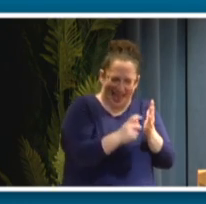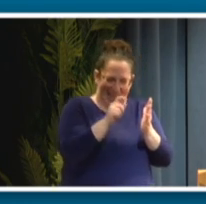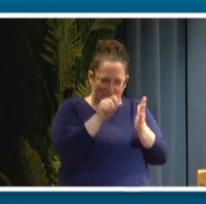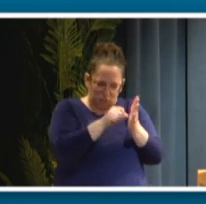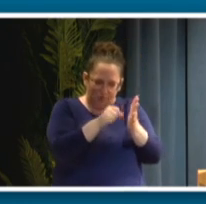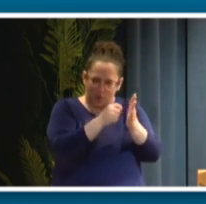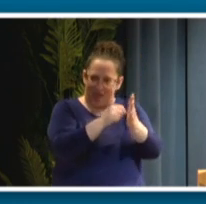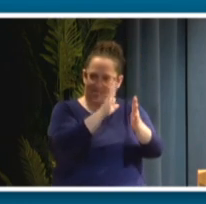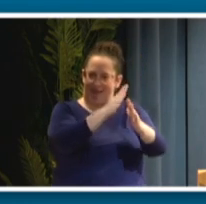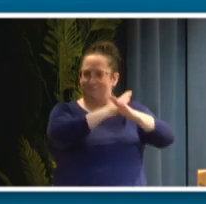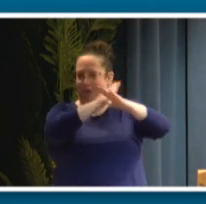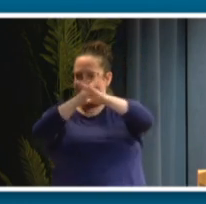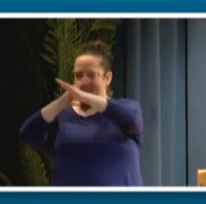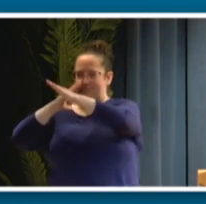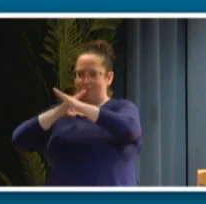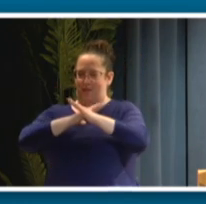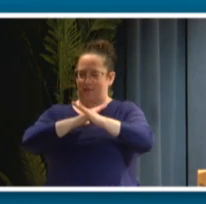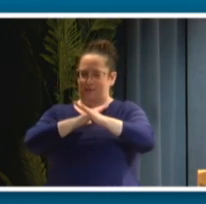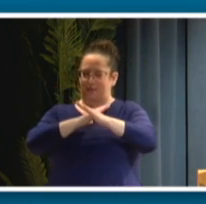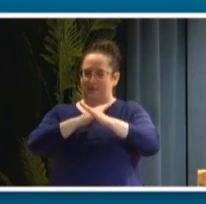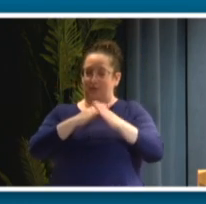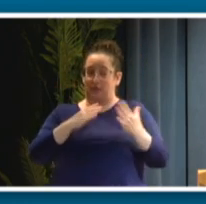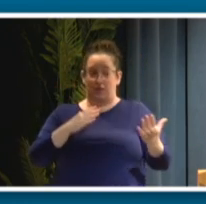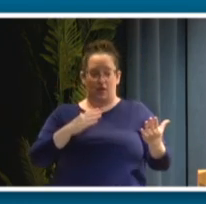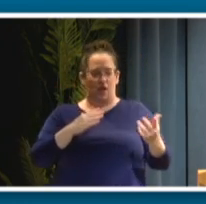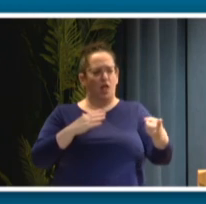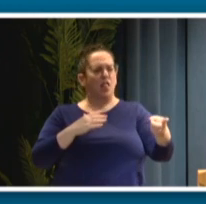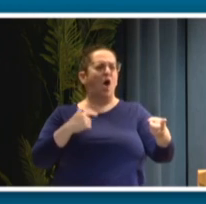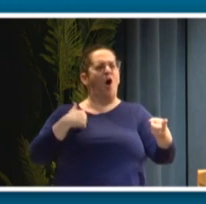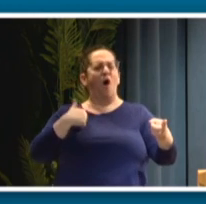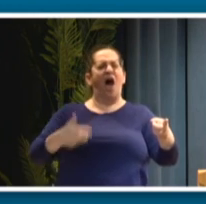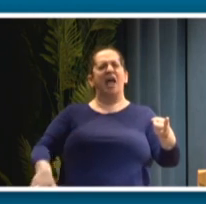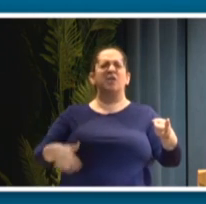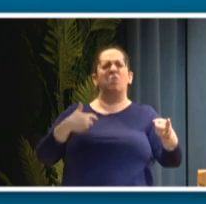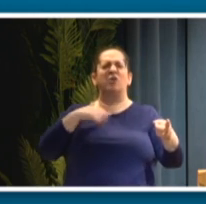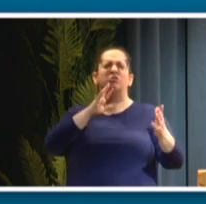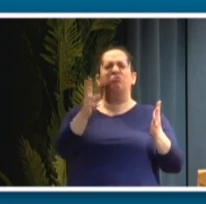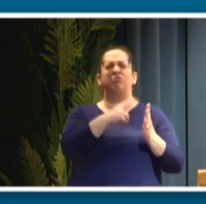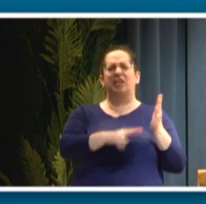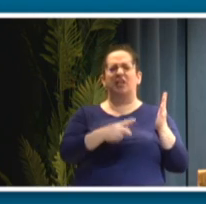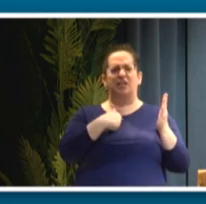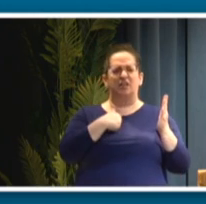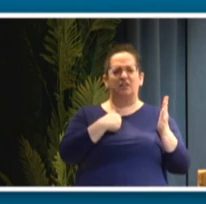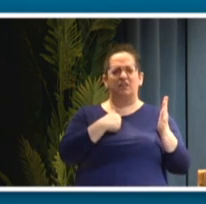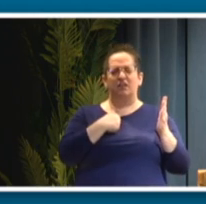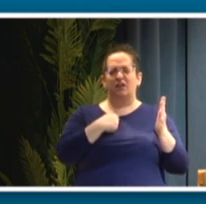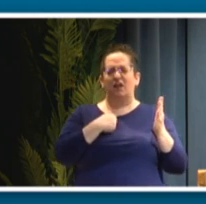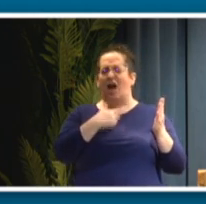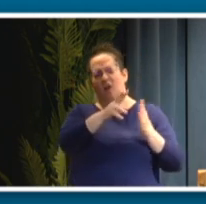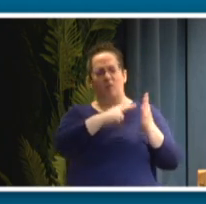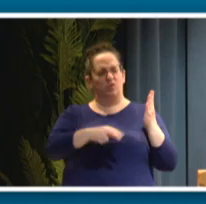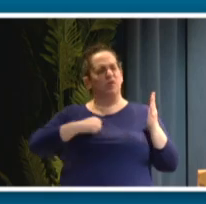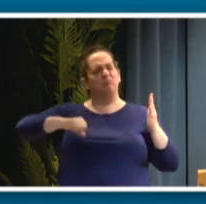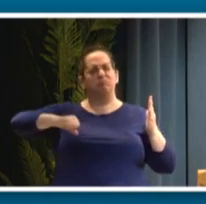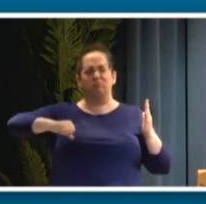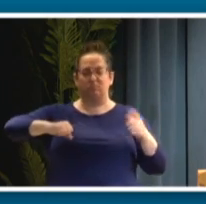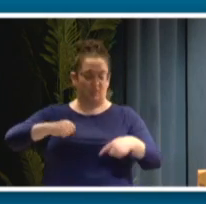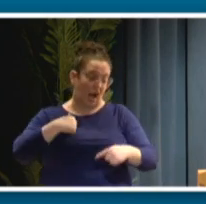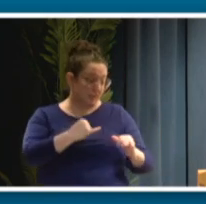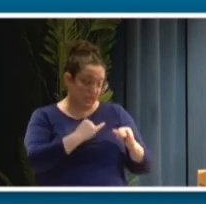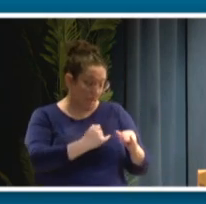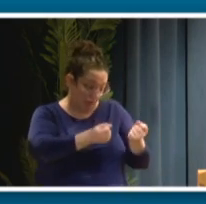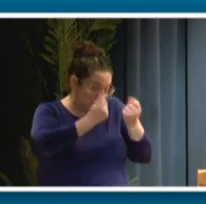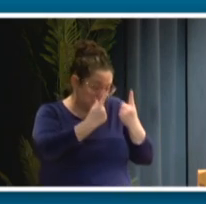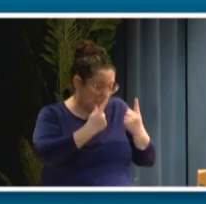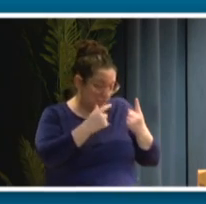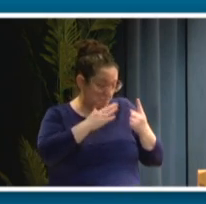like, yo, I didn't like reading when I was your age either. Why you ain't like reading? Because the books were boring. The books boring to you too, right? Yeah, books be mad boring, yo. Cool. I'd be like, look, let me